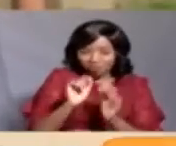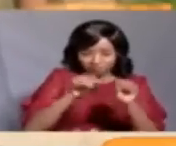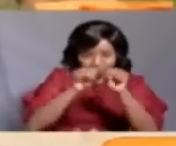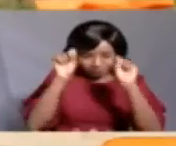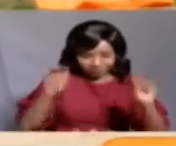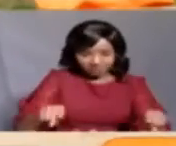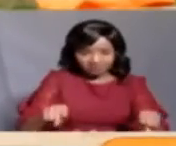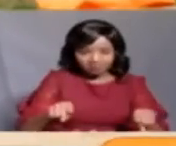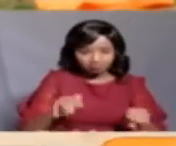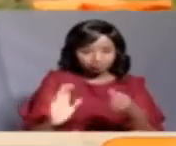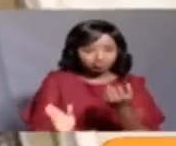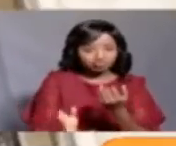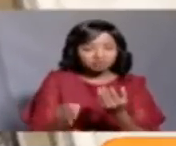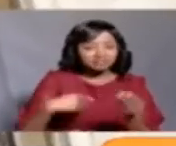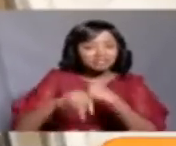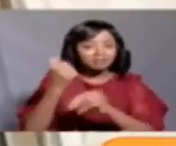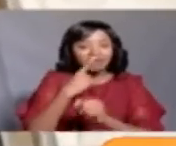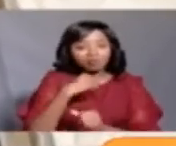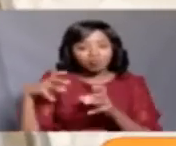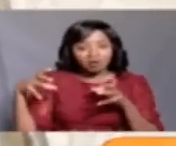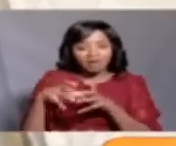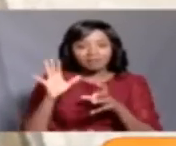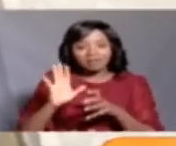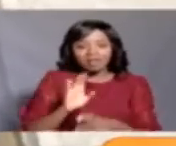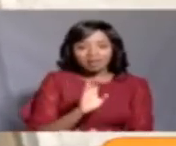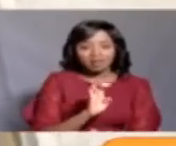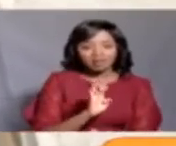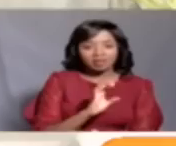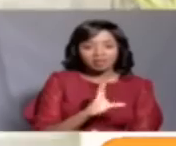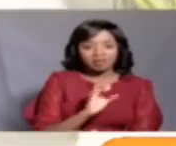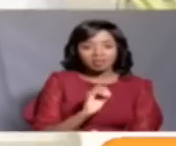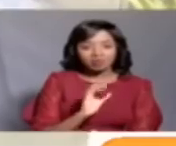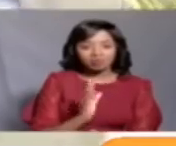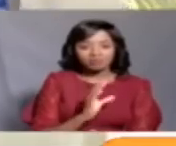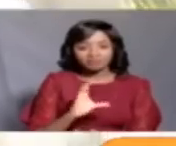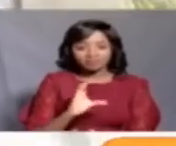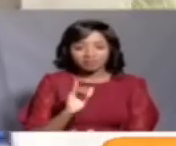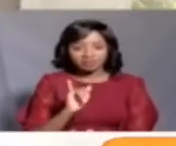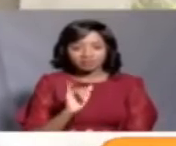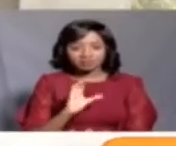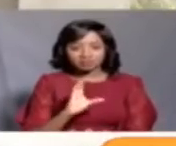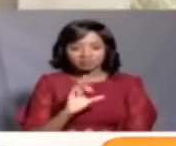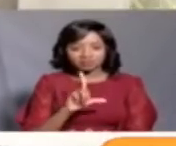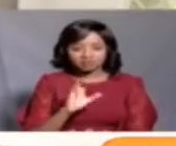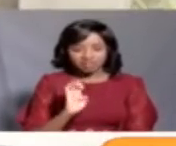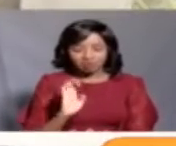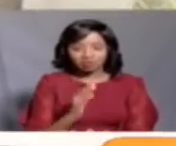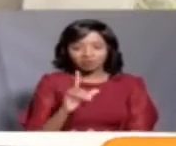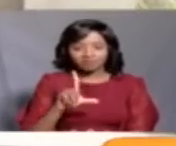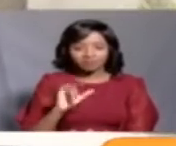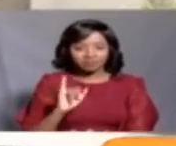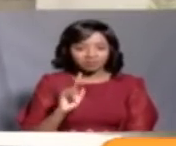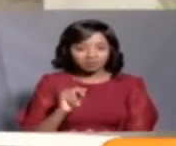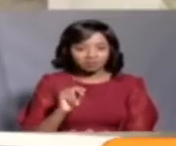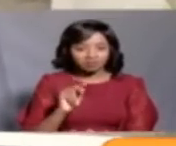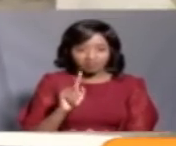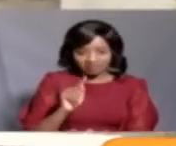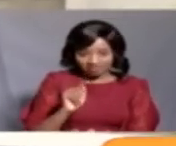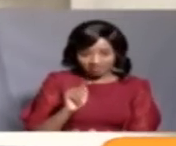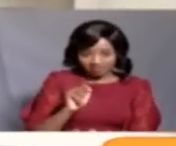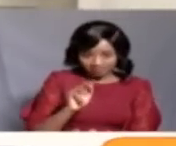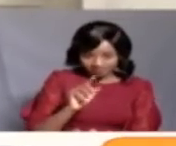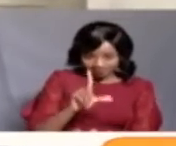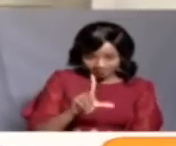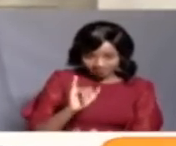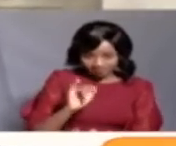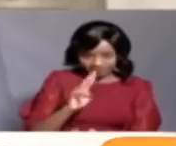systems supplied by her company, EcoCycle Limited. For the last 5 years, Lucy's company has been offering this service to its